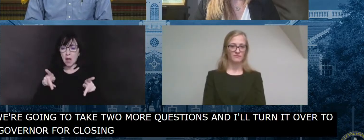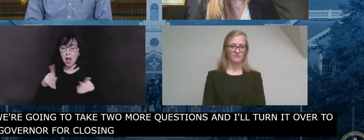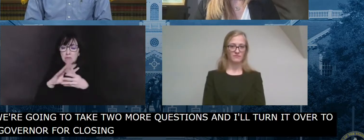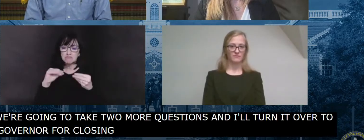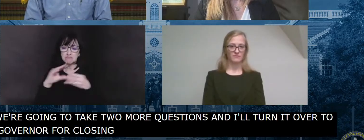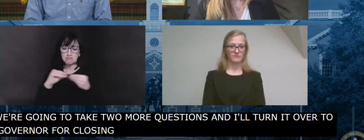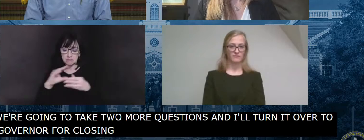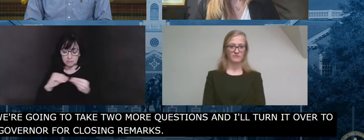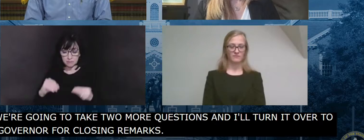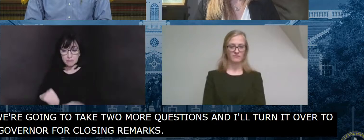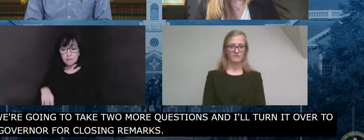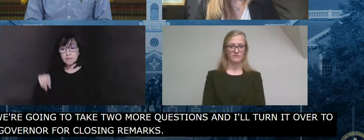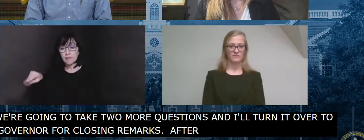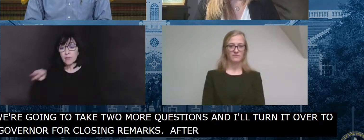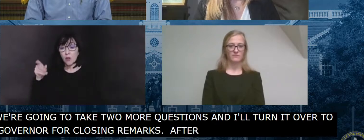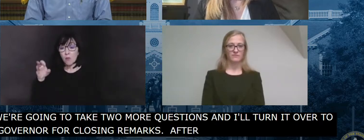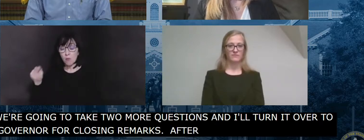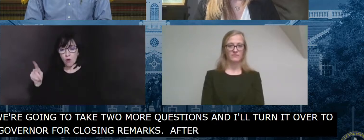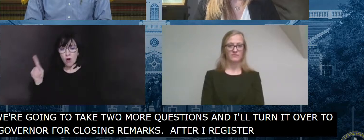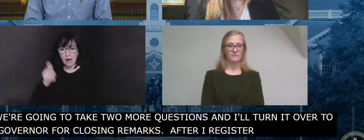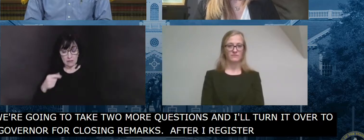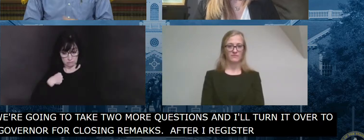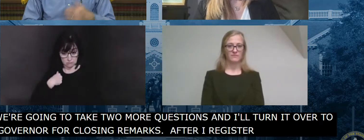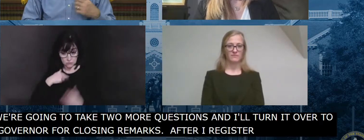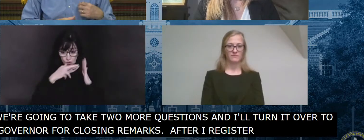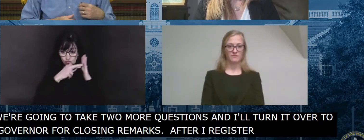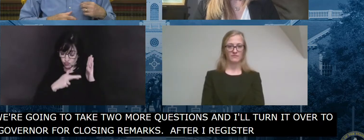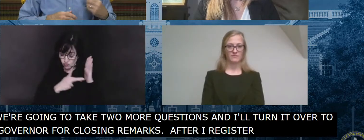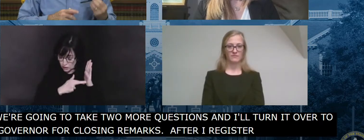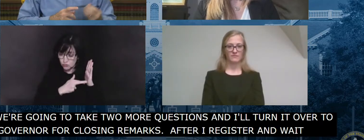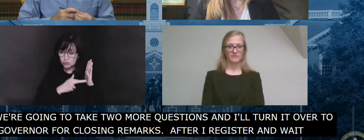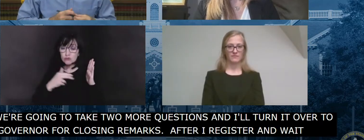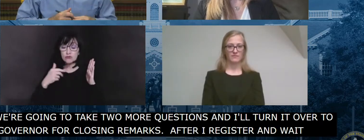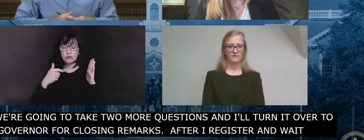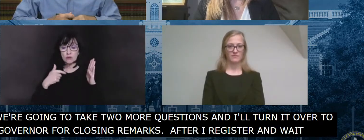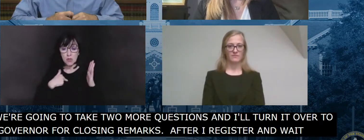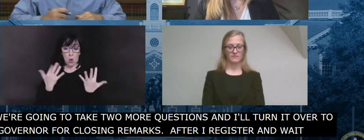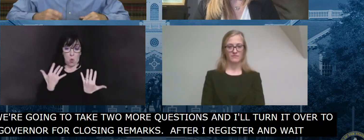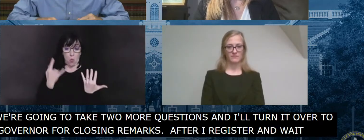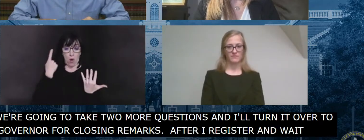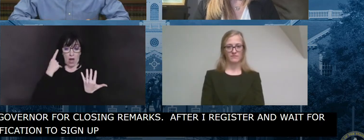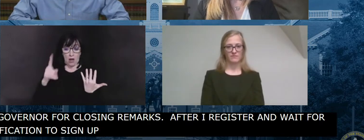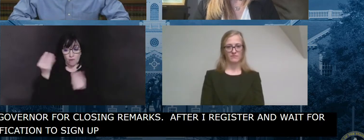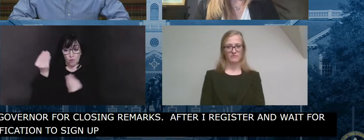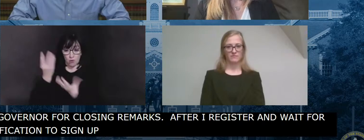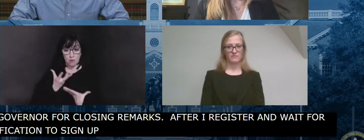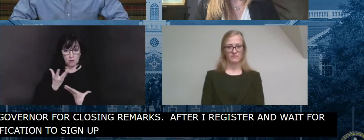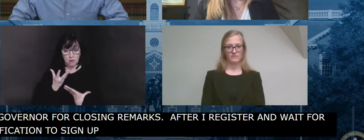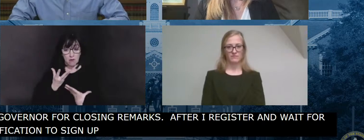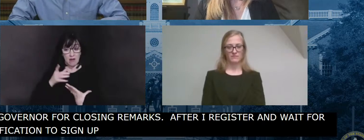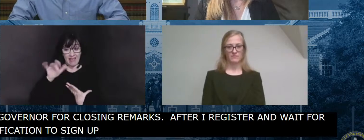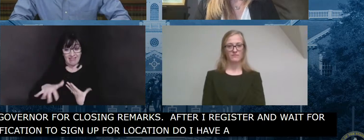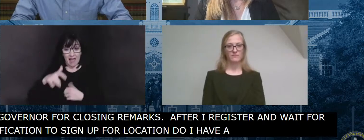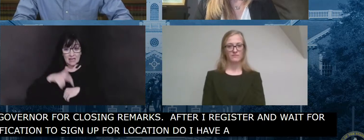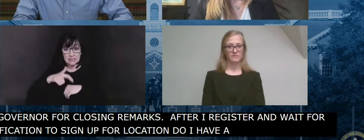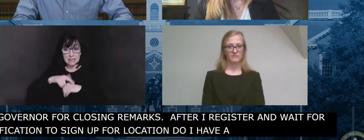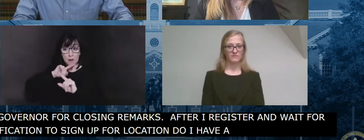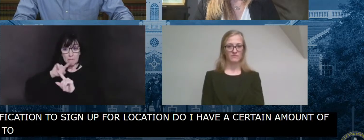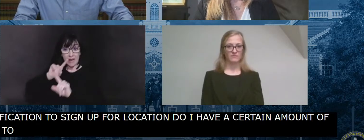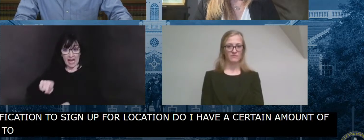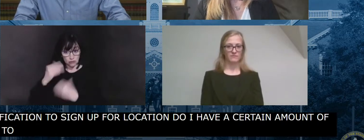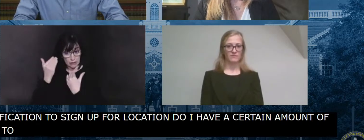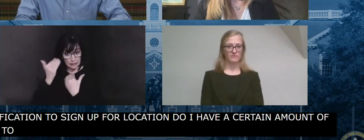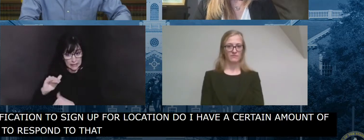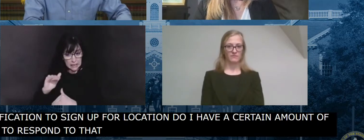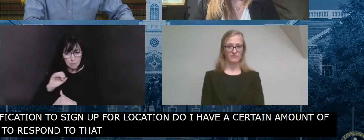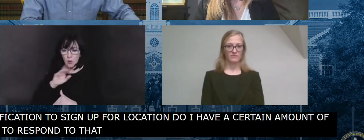I register and wait for notification to sign up for a location, do I have a certain amount of time to respond to that invitation? So can you just go through